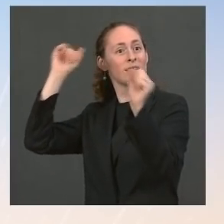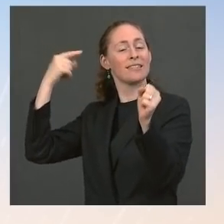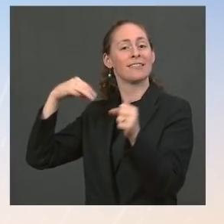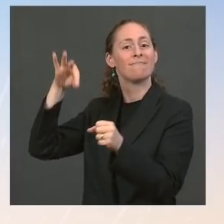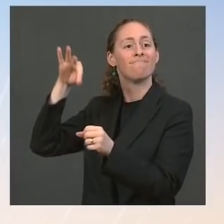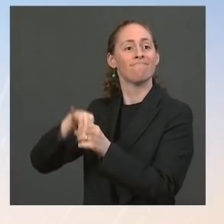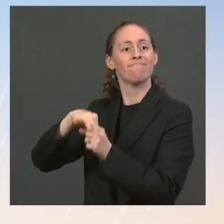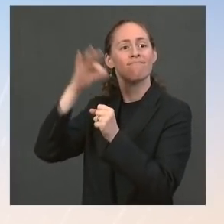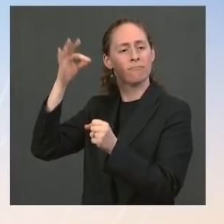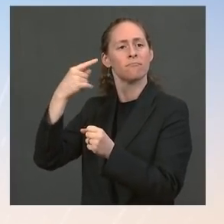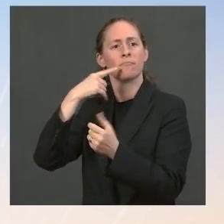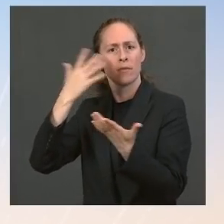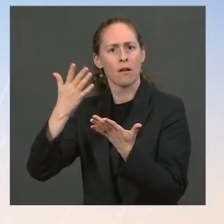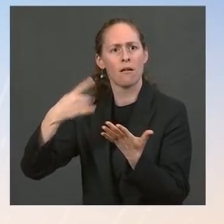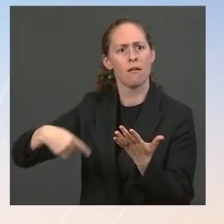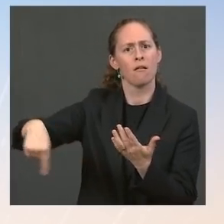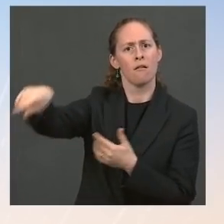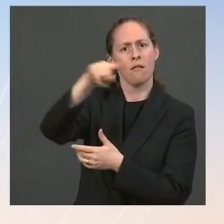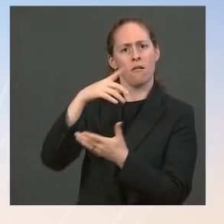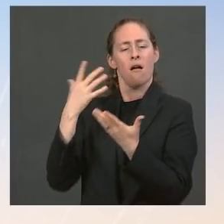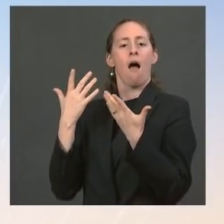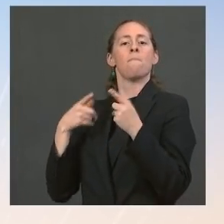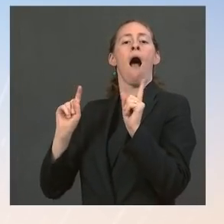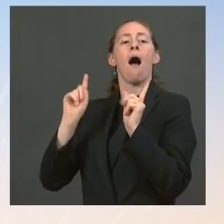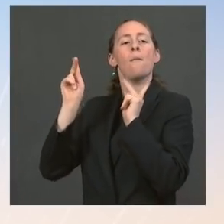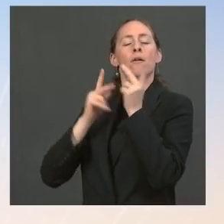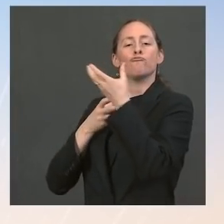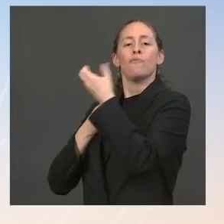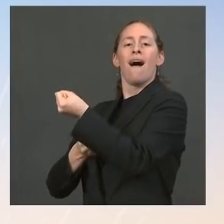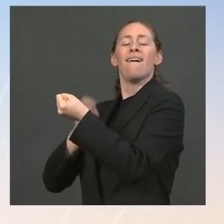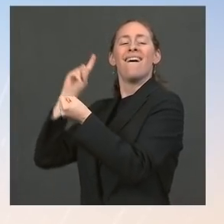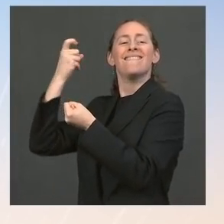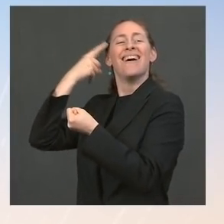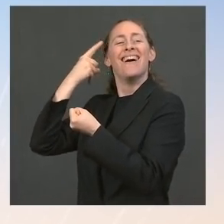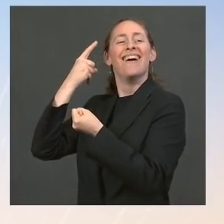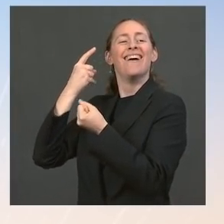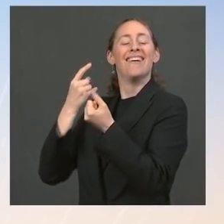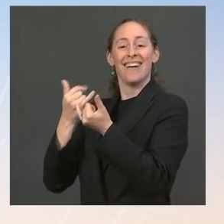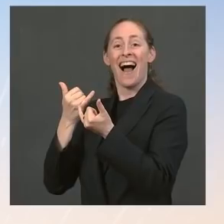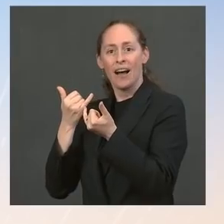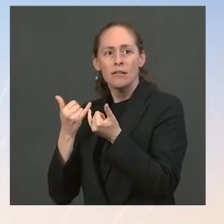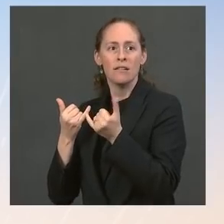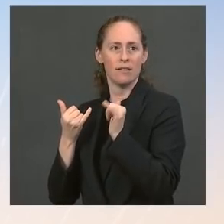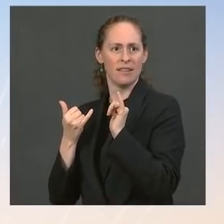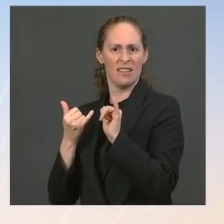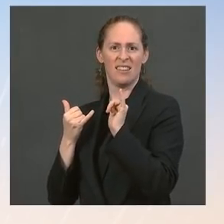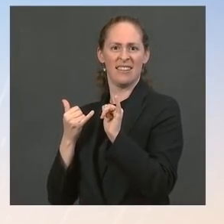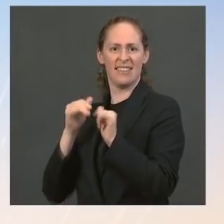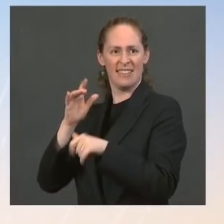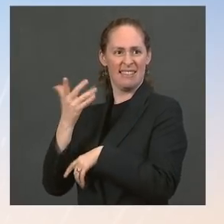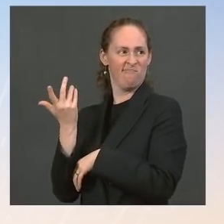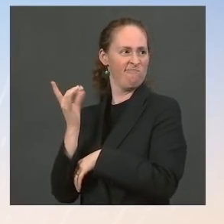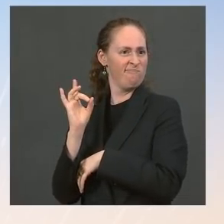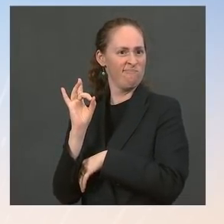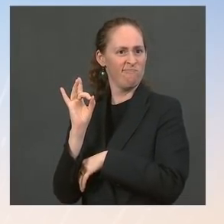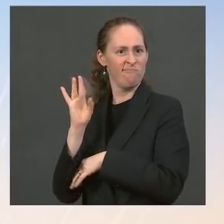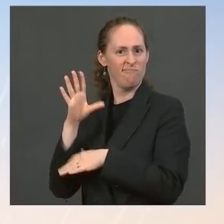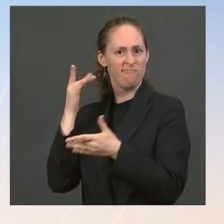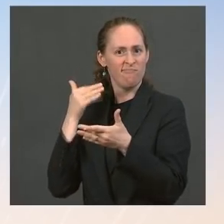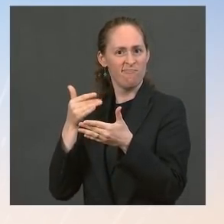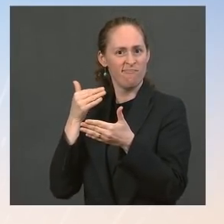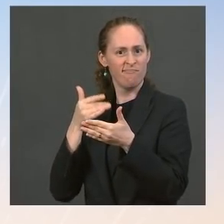in institutions again. What is the White House's message to the Americans right now who look at this and see a mess? Nearly a government shutdown, the debt ceiling is